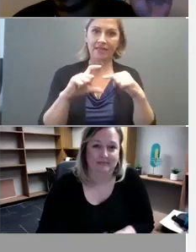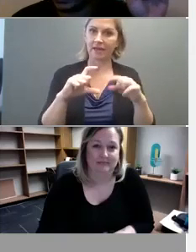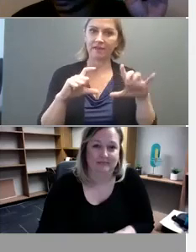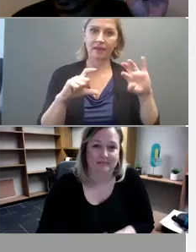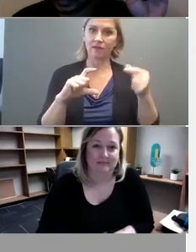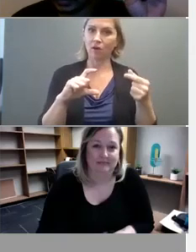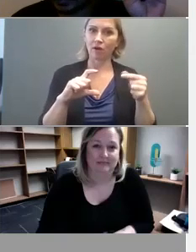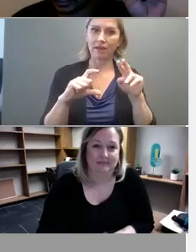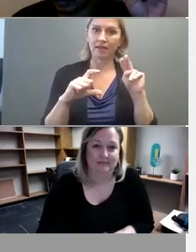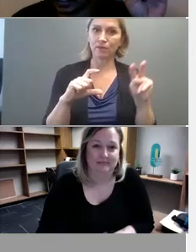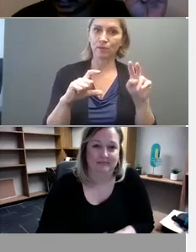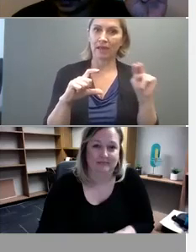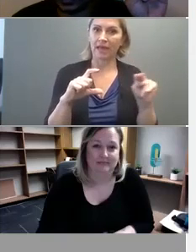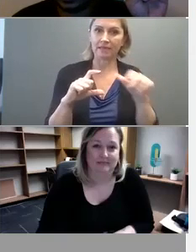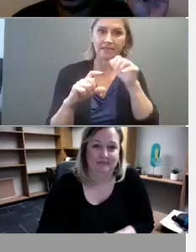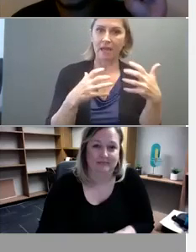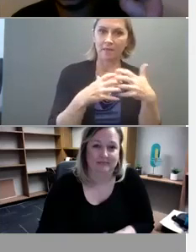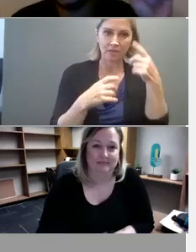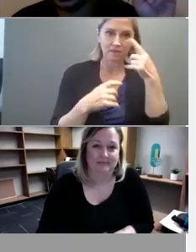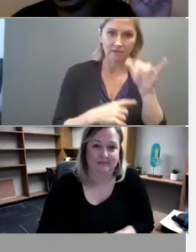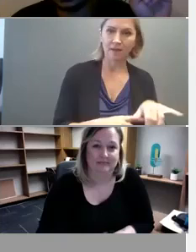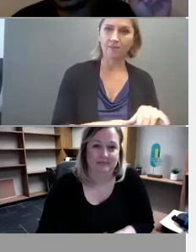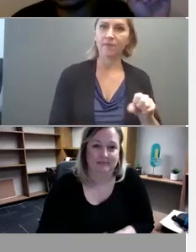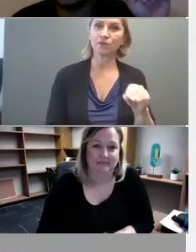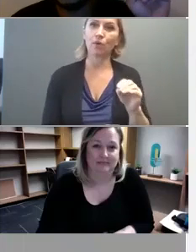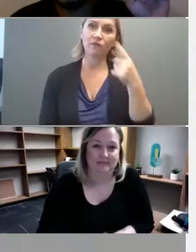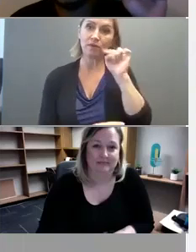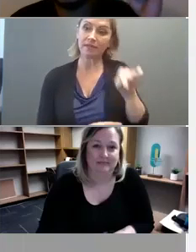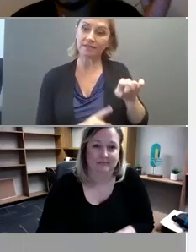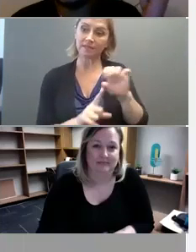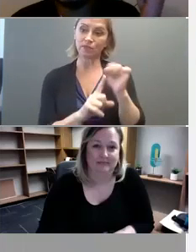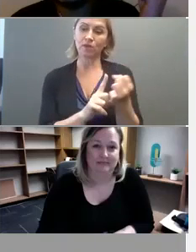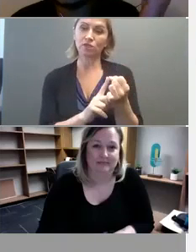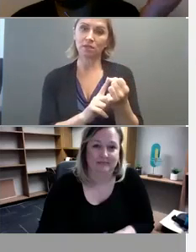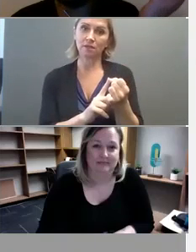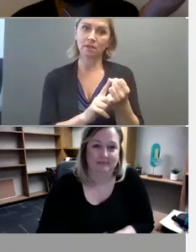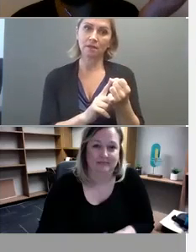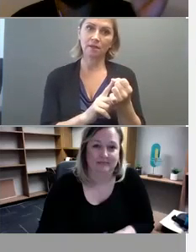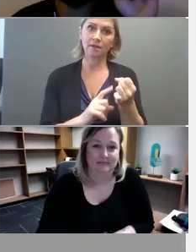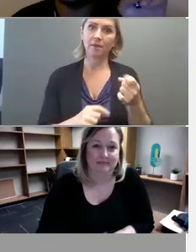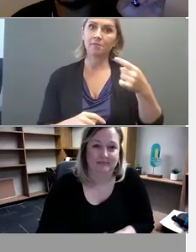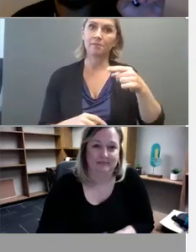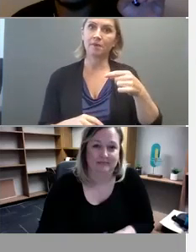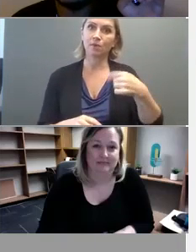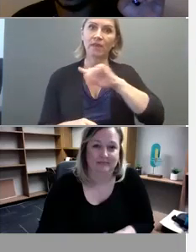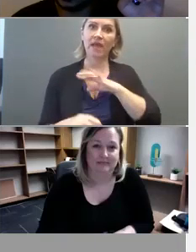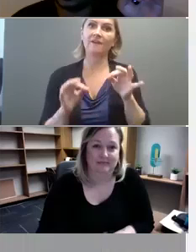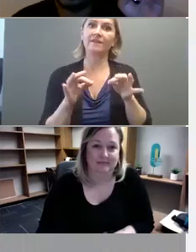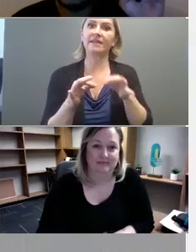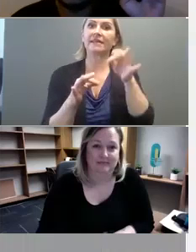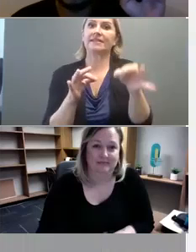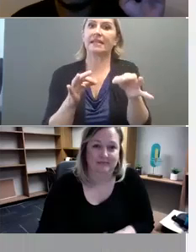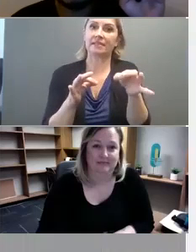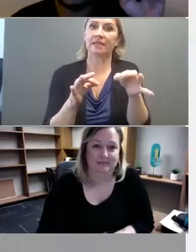do not match in this particular case, right? So in this case, we have an extended version of case